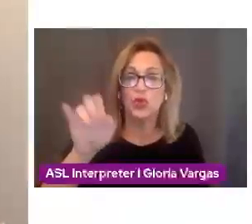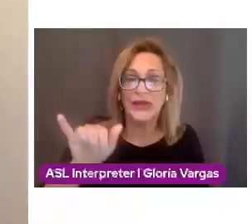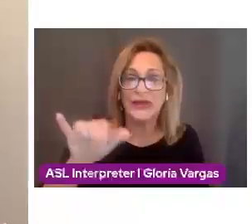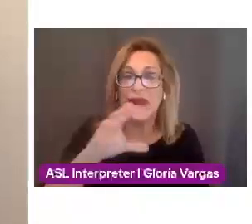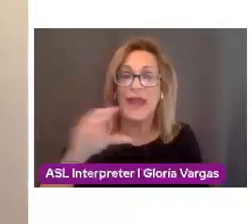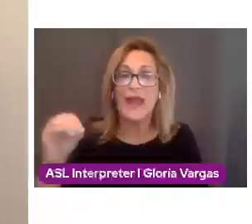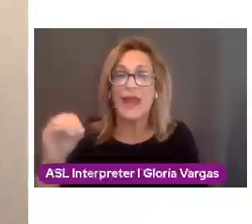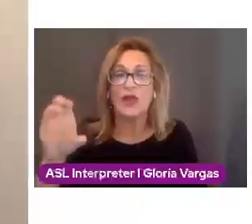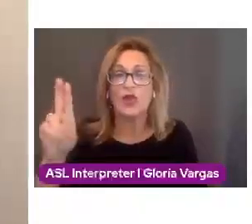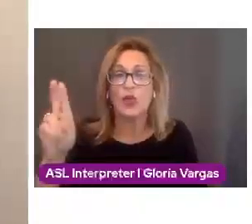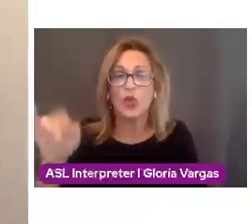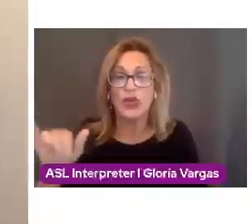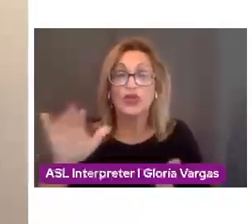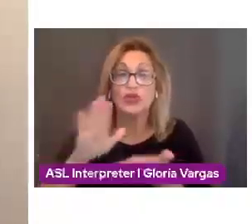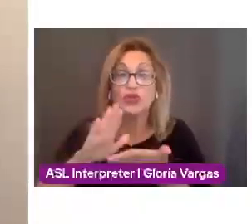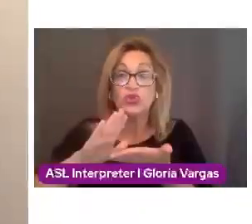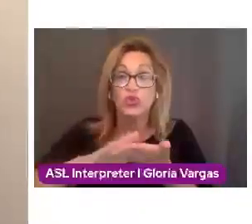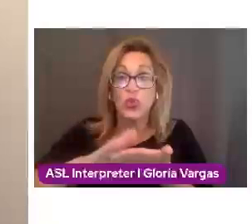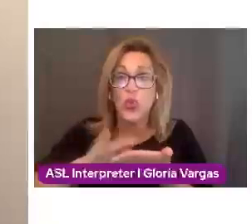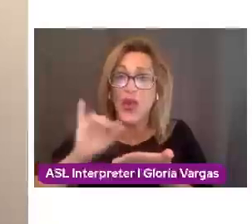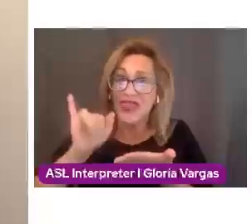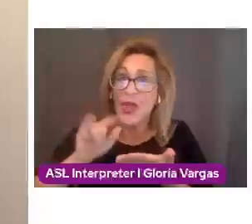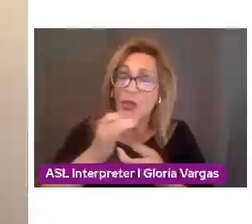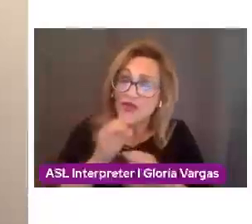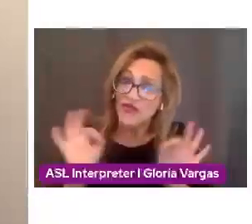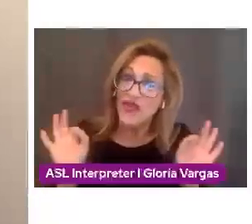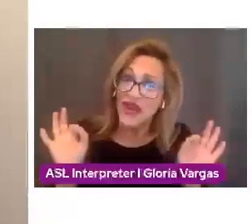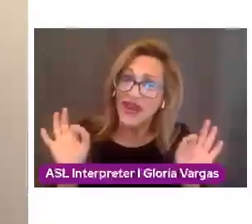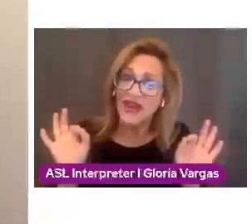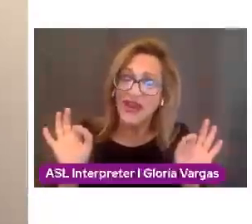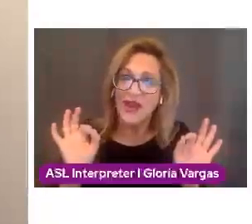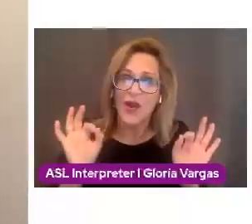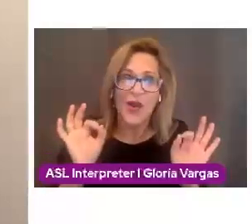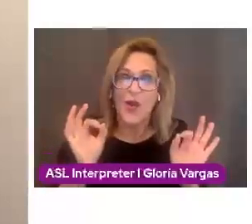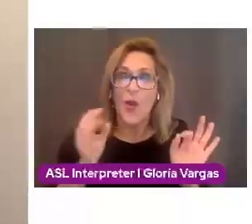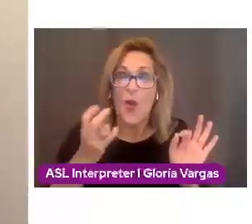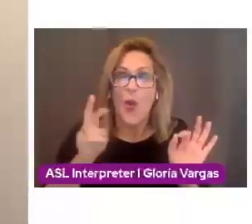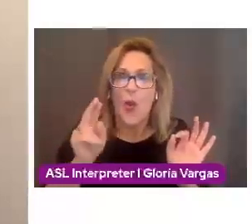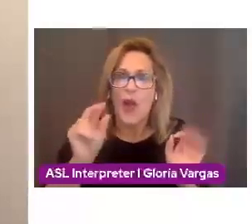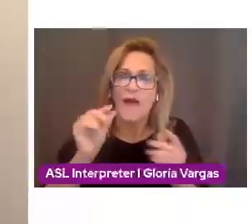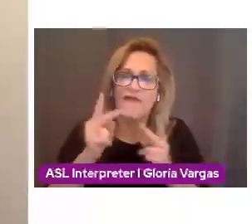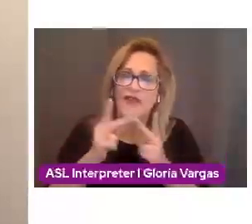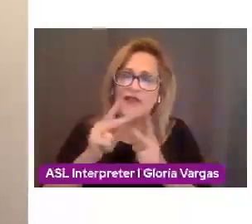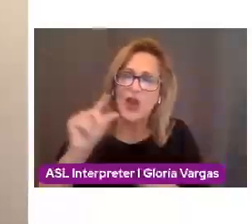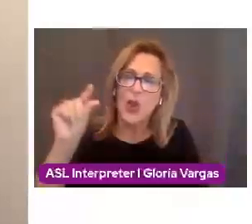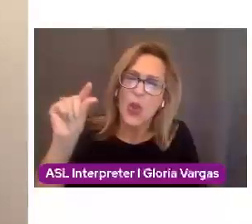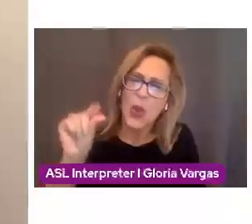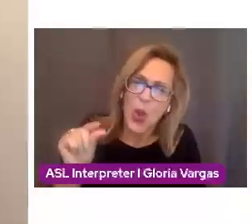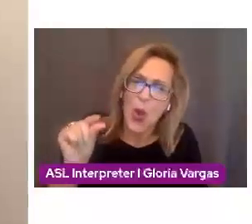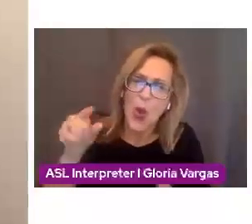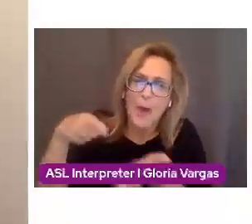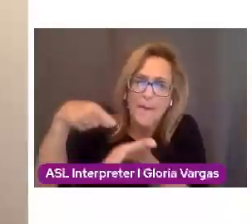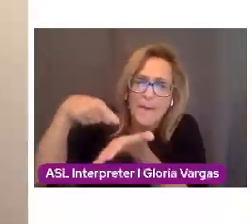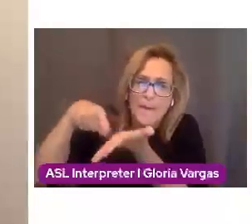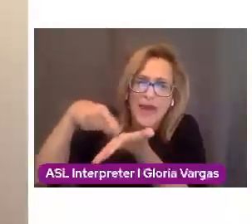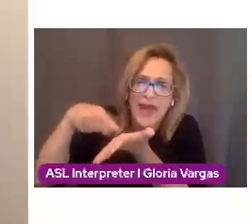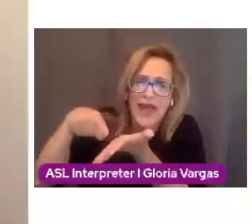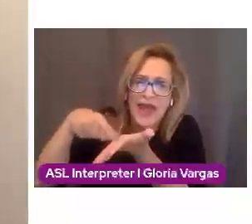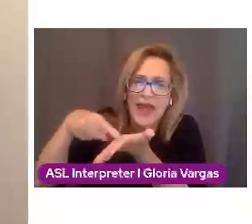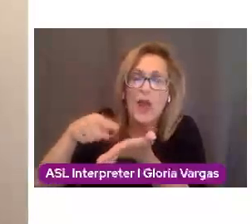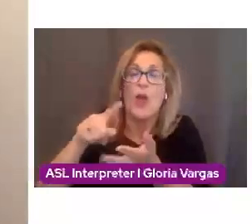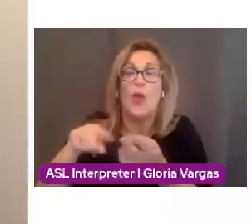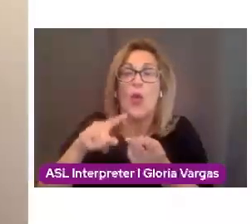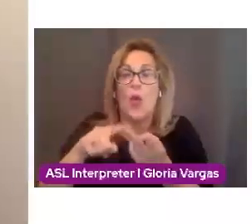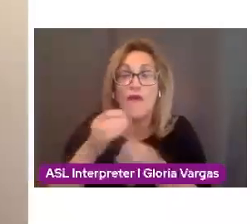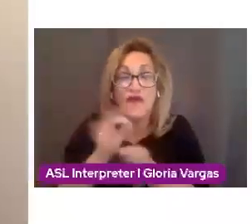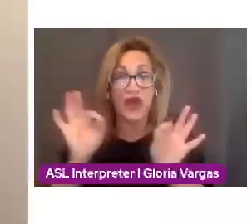were basically free. They were almost free or very, very extremely low cost. It actually